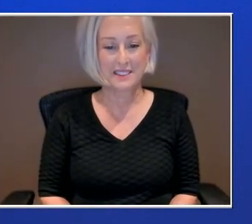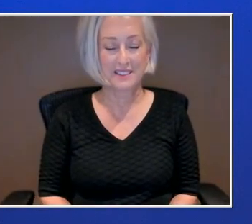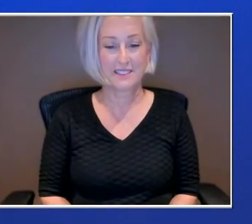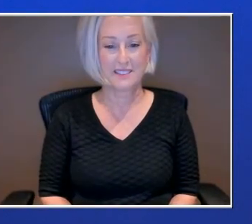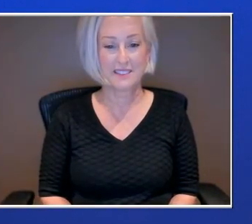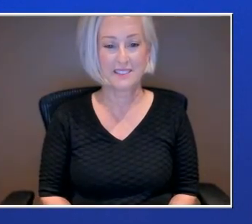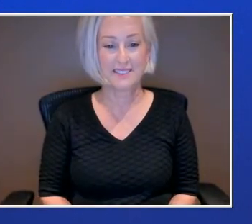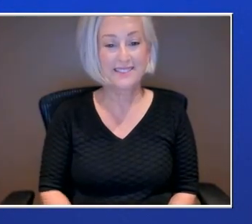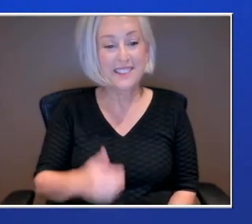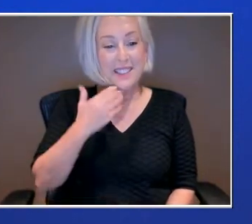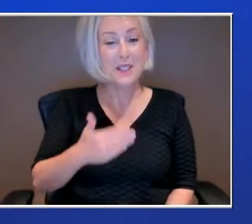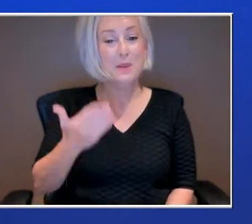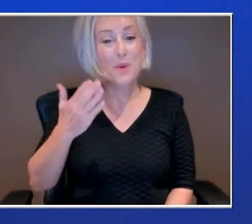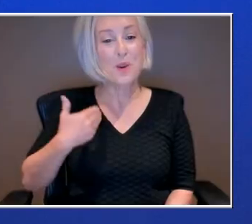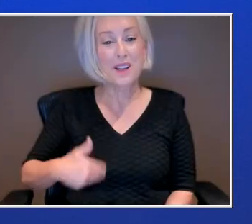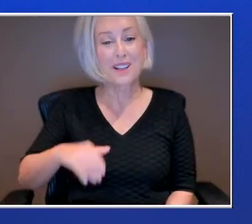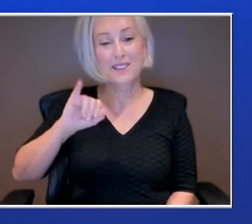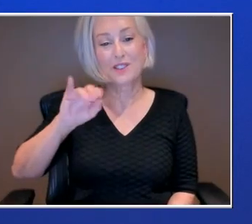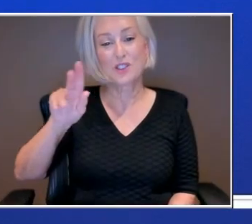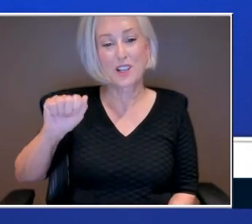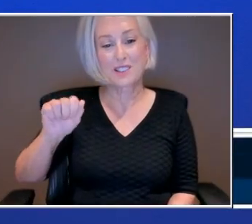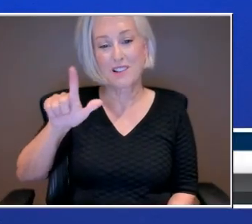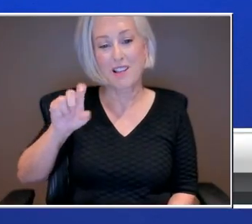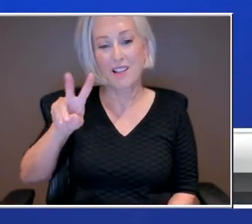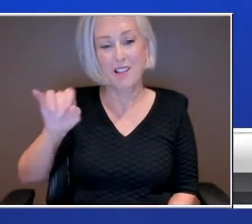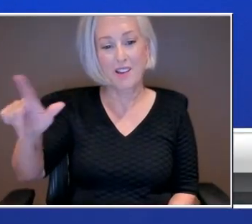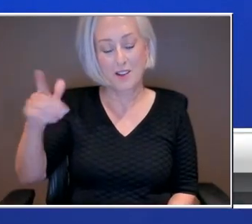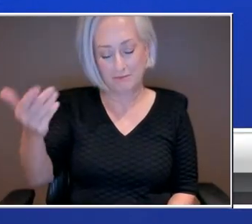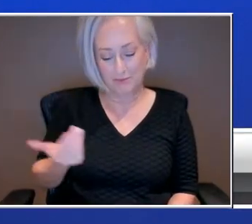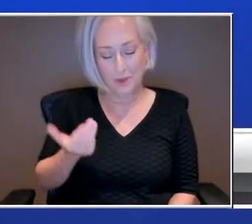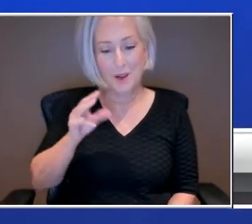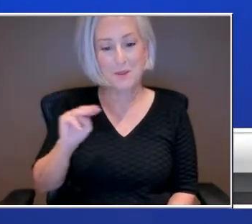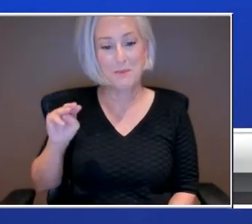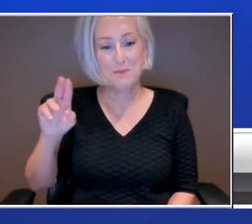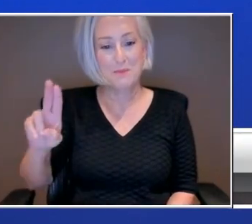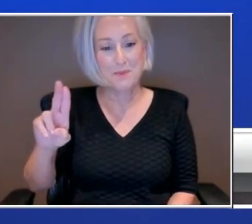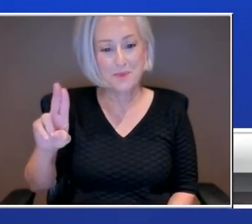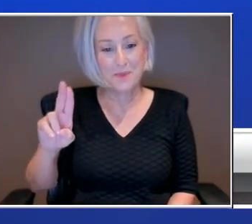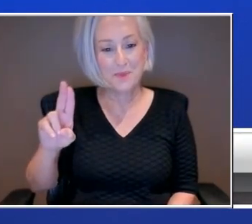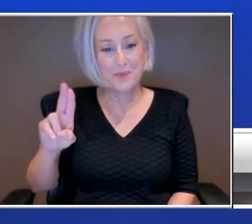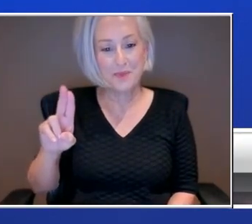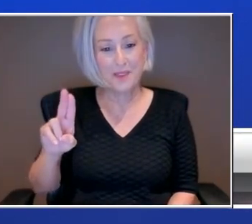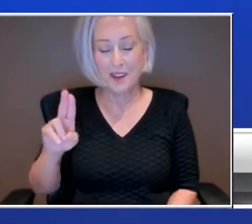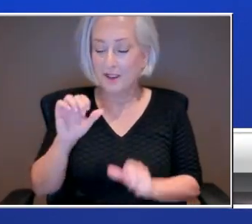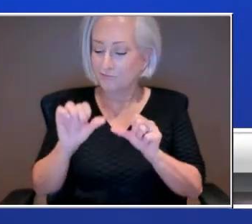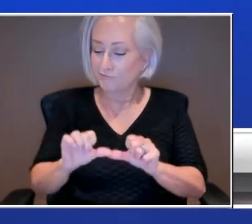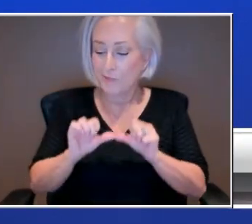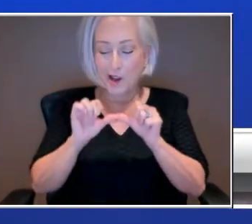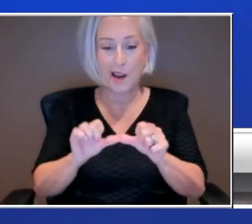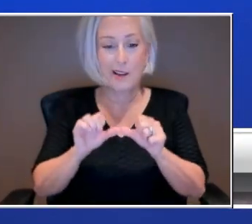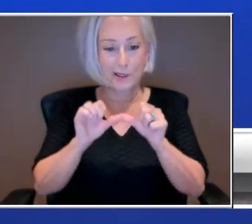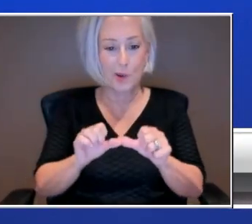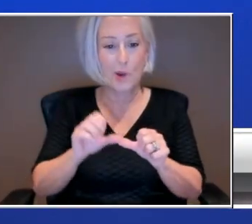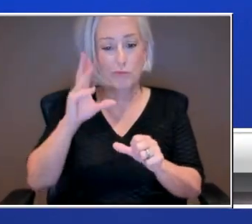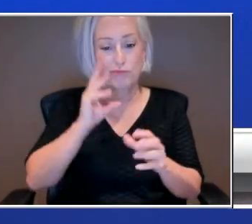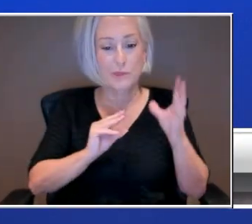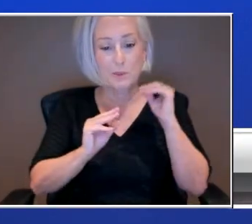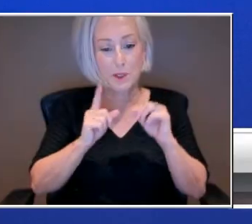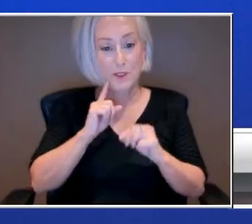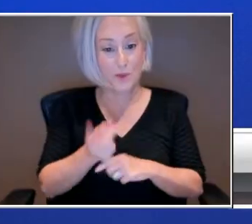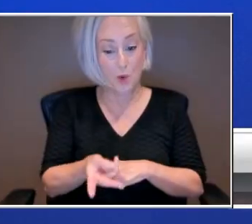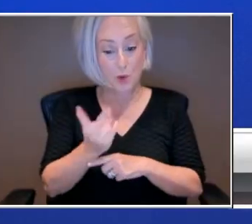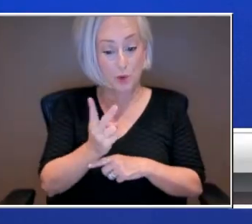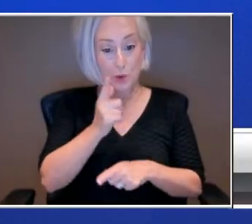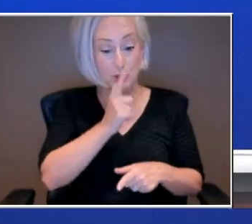Good morning, I'm Jessica Lovell, and welcome to the Morning Medical Update. It's the ongoing journey of two sisters who have always